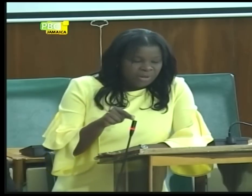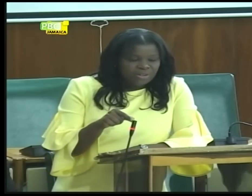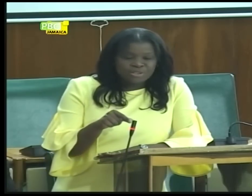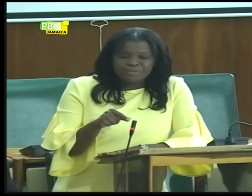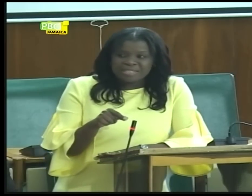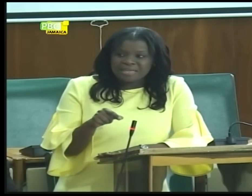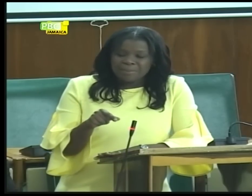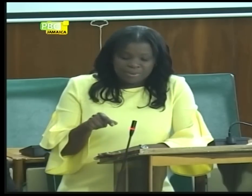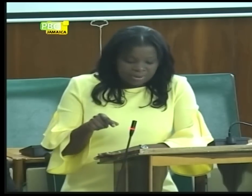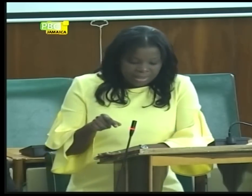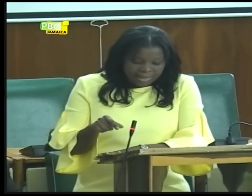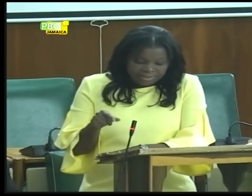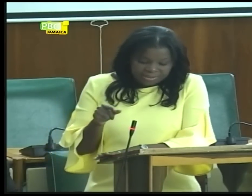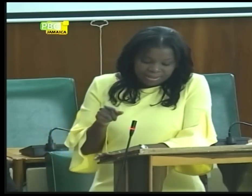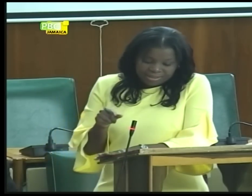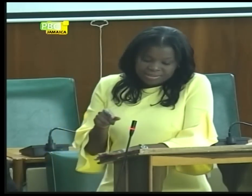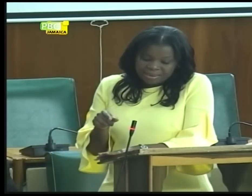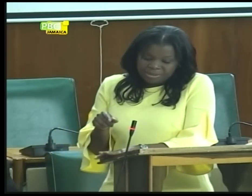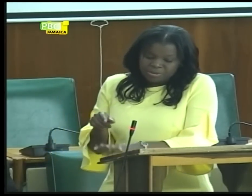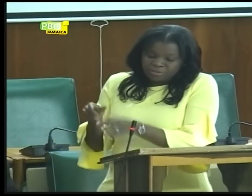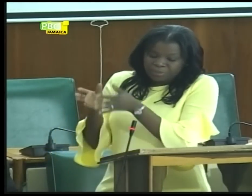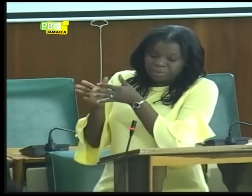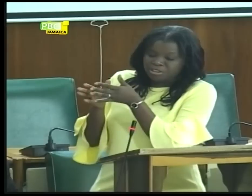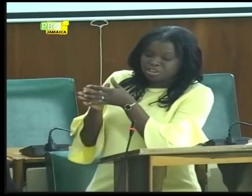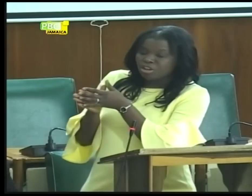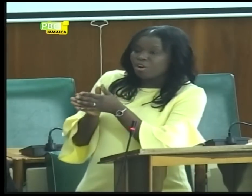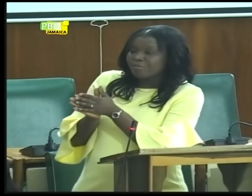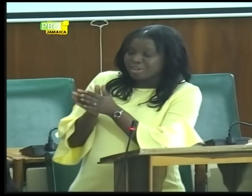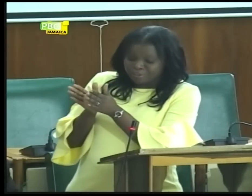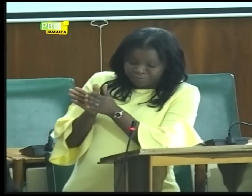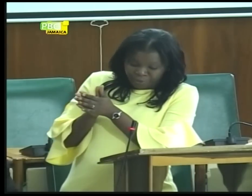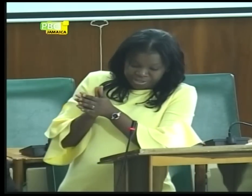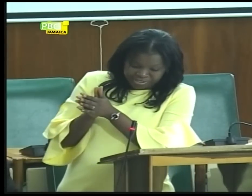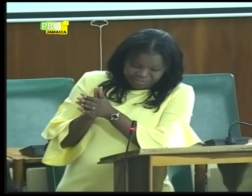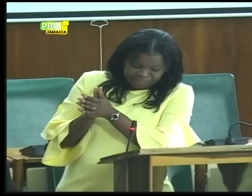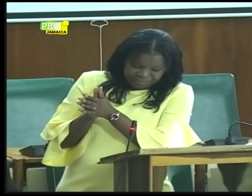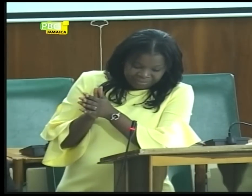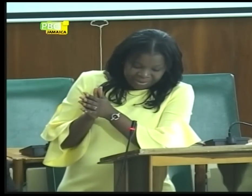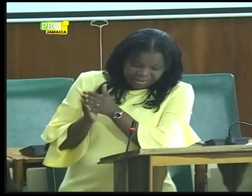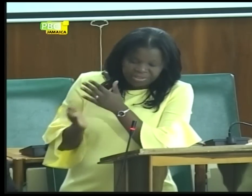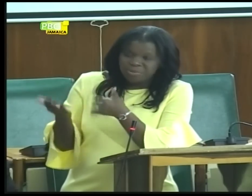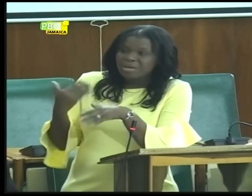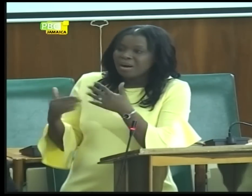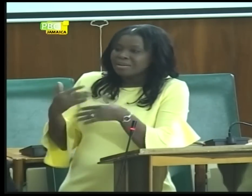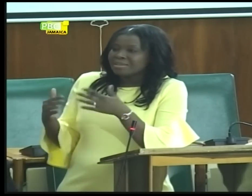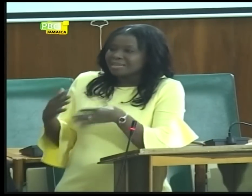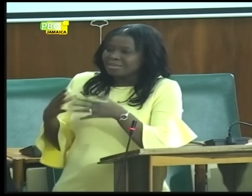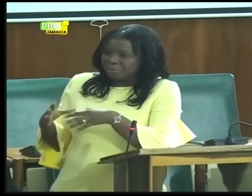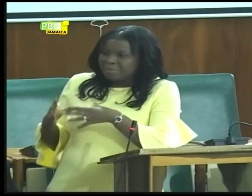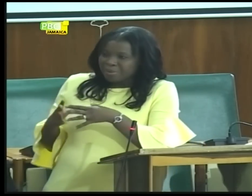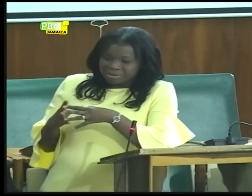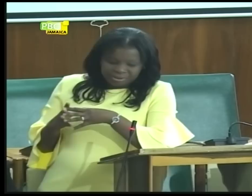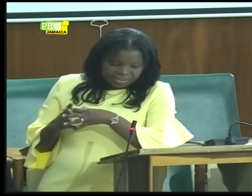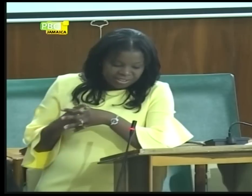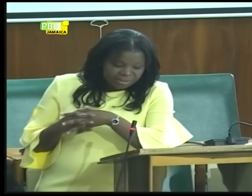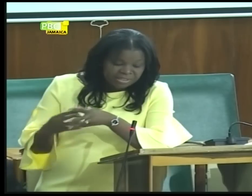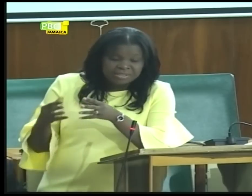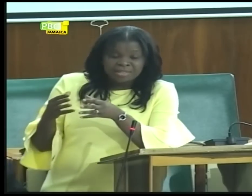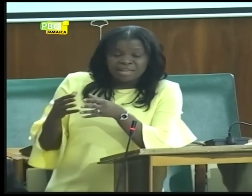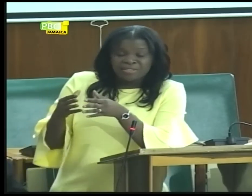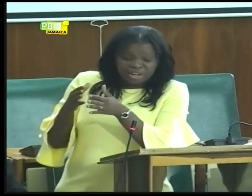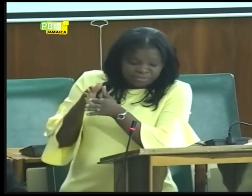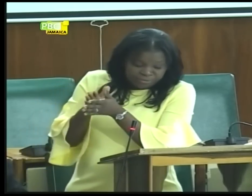when one looks, for example, at the establishment of the position of the enforcer, then we understand how important it is,